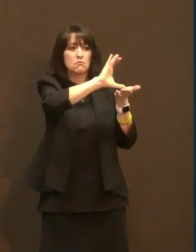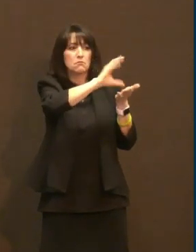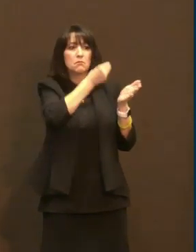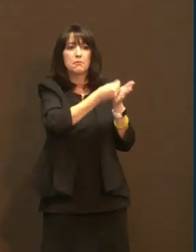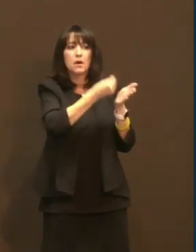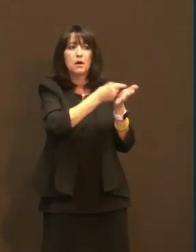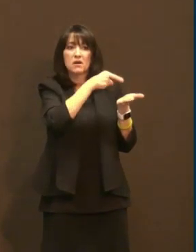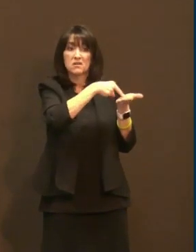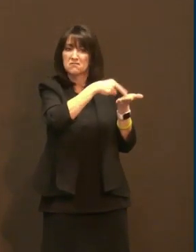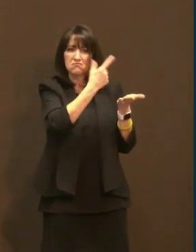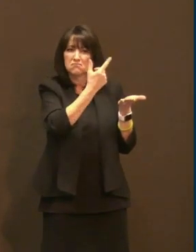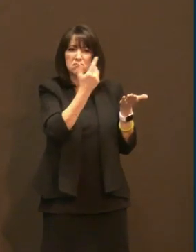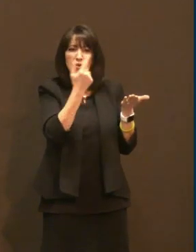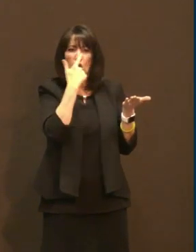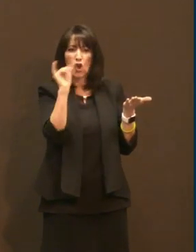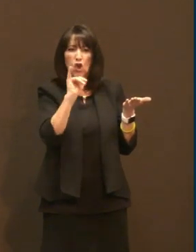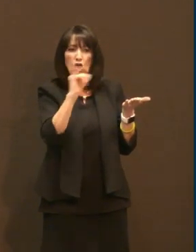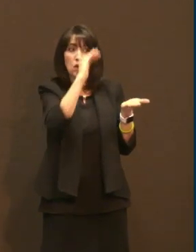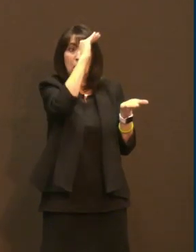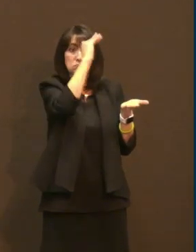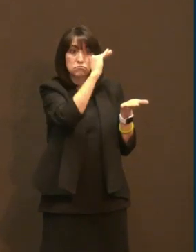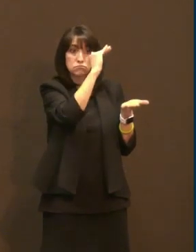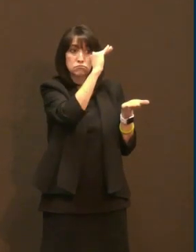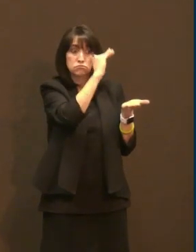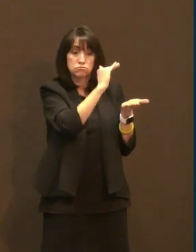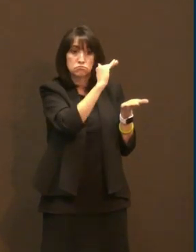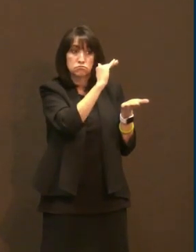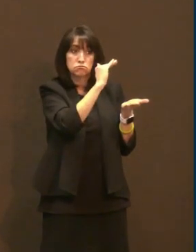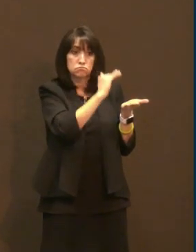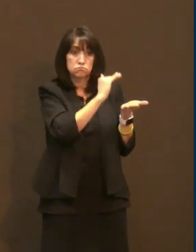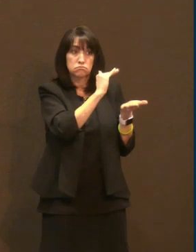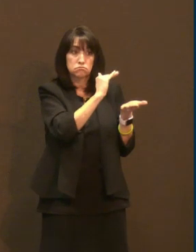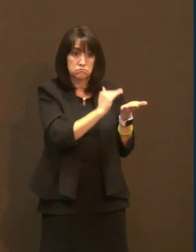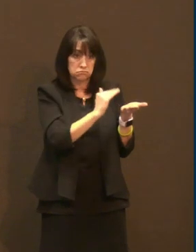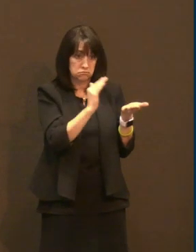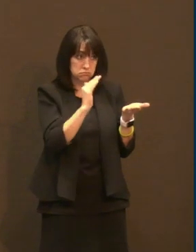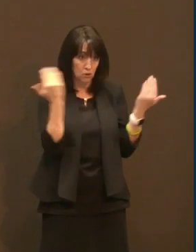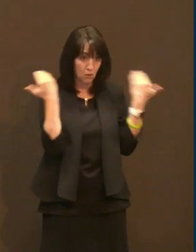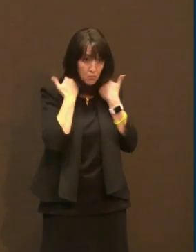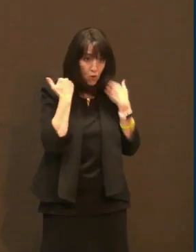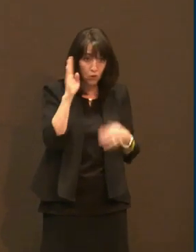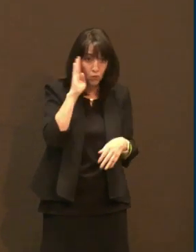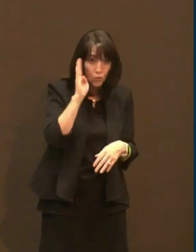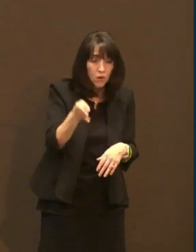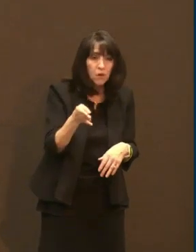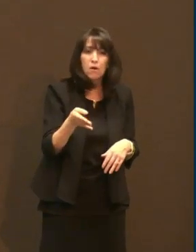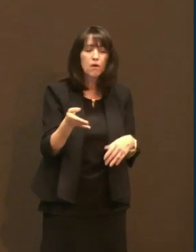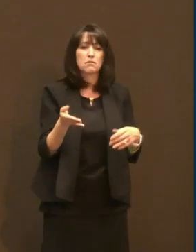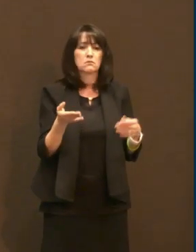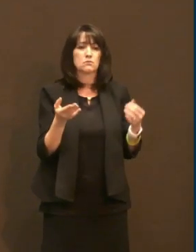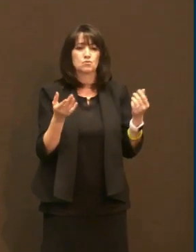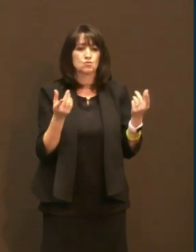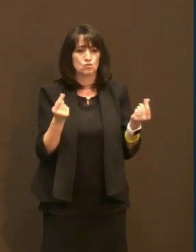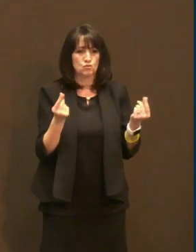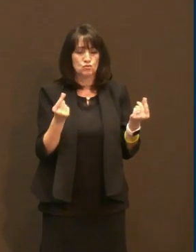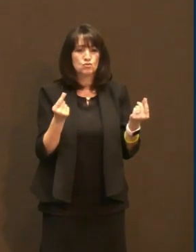the exact number there. I know it's been pretty exhausted. Generally, when the fund is